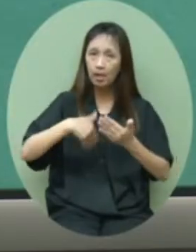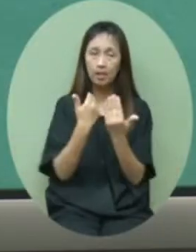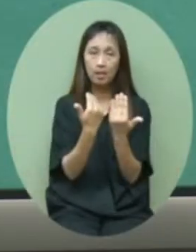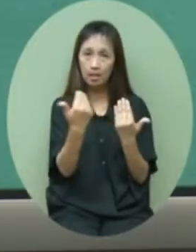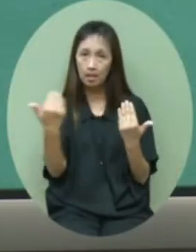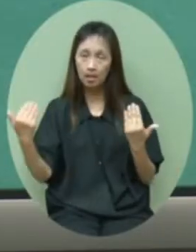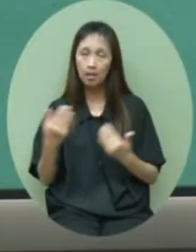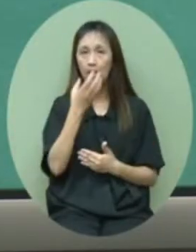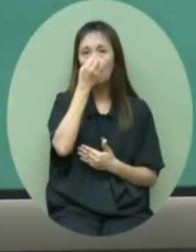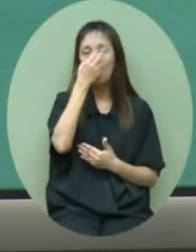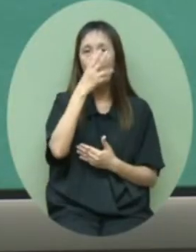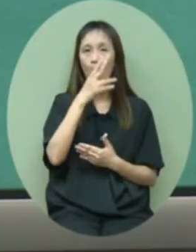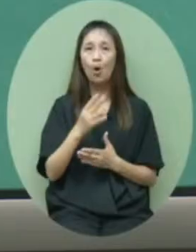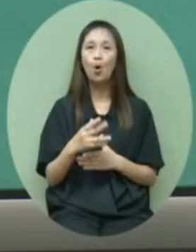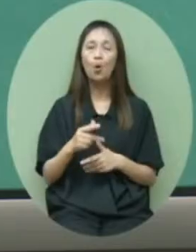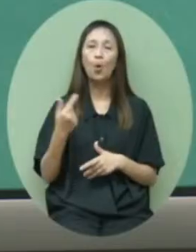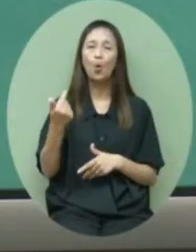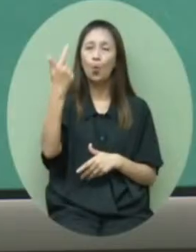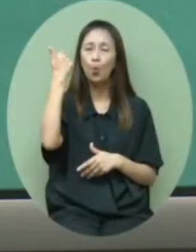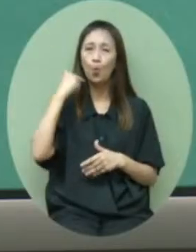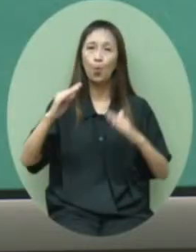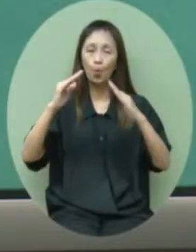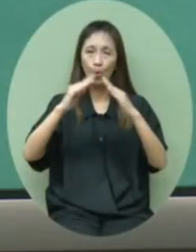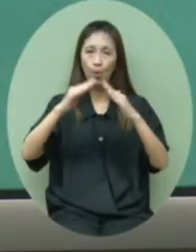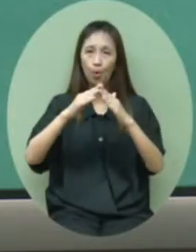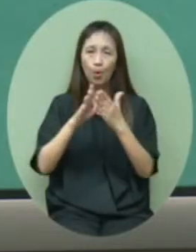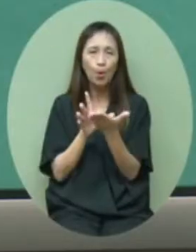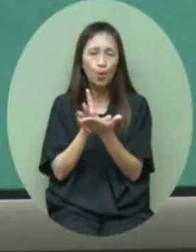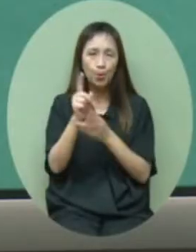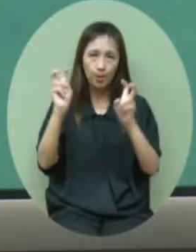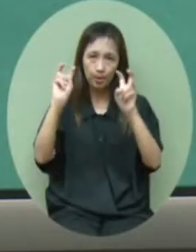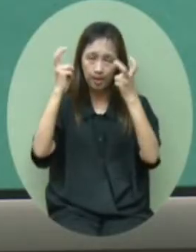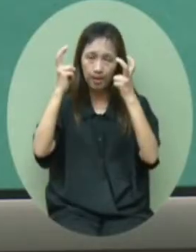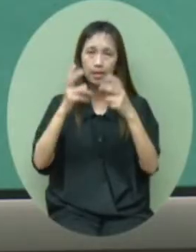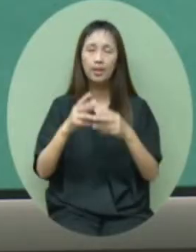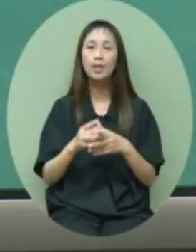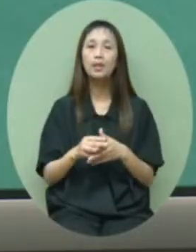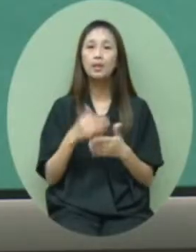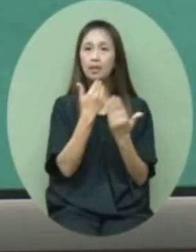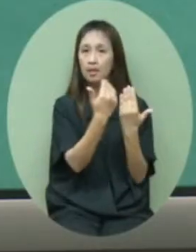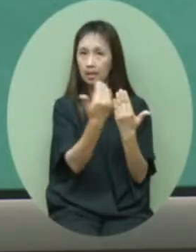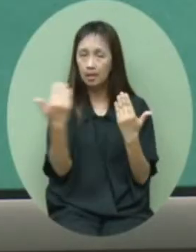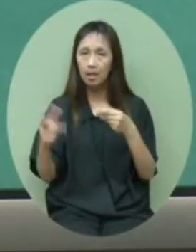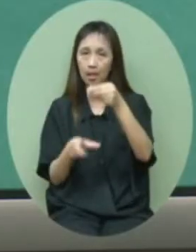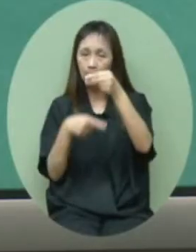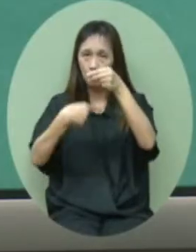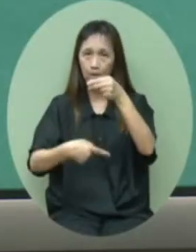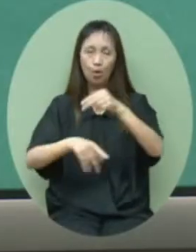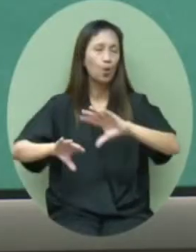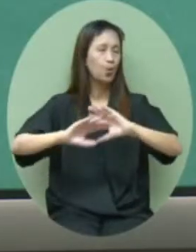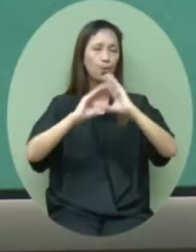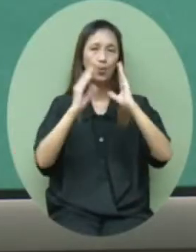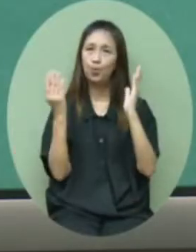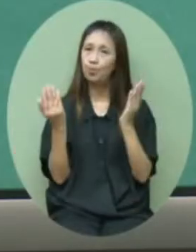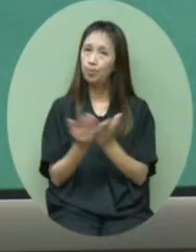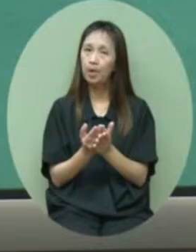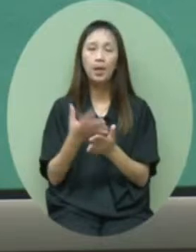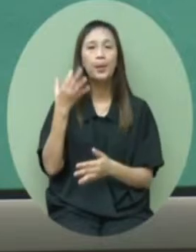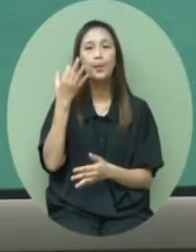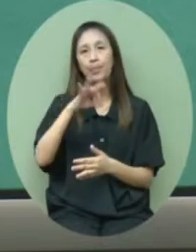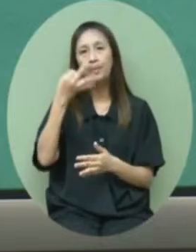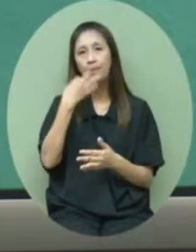Kowloon Cultural District, the M+ Museum, and the Palace Museum, all the thematic exhibitions and